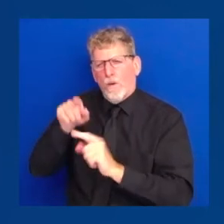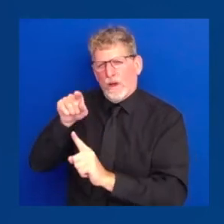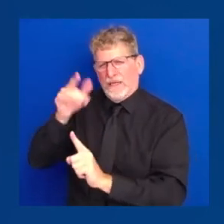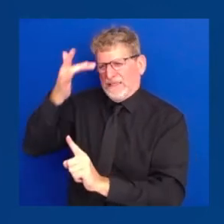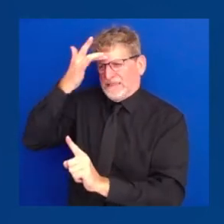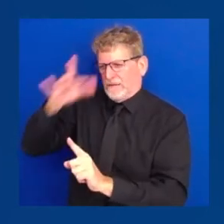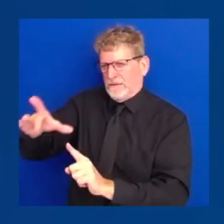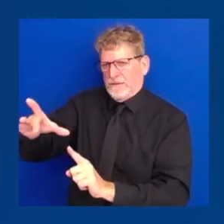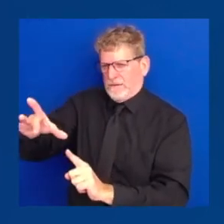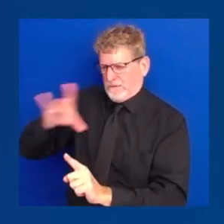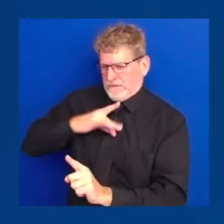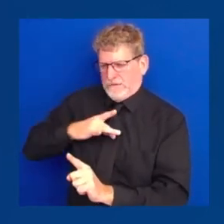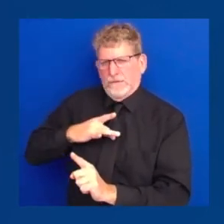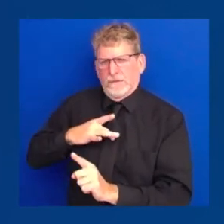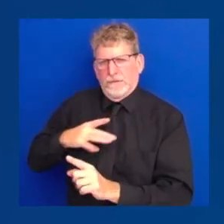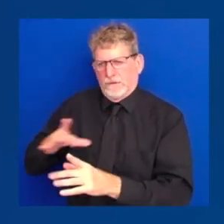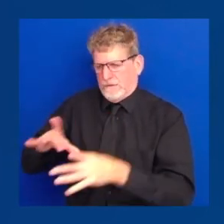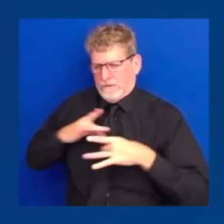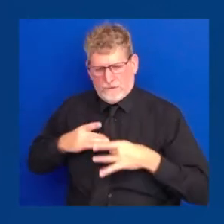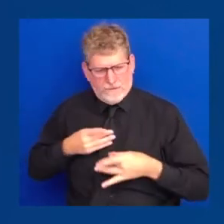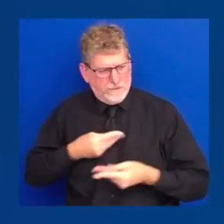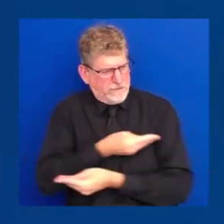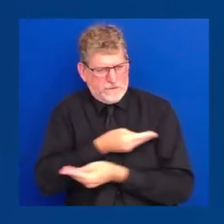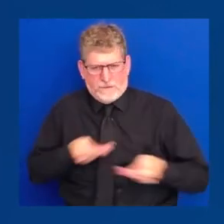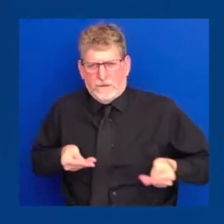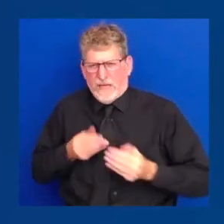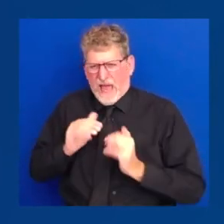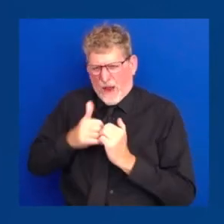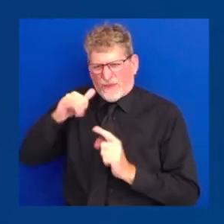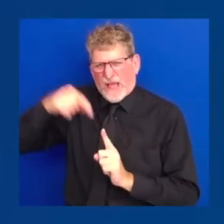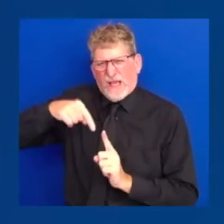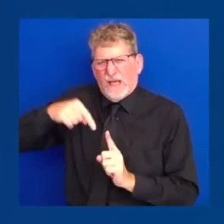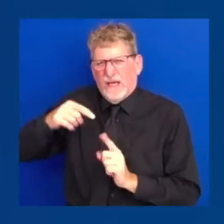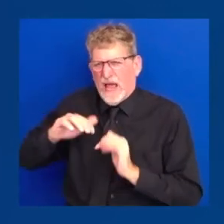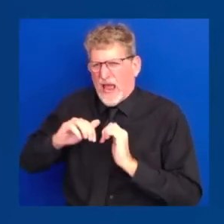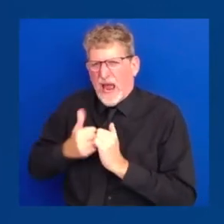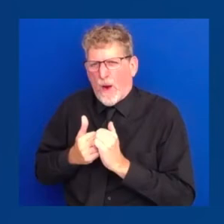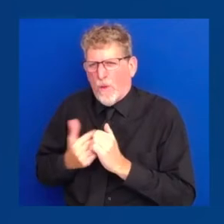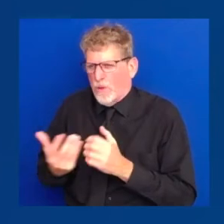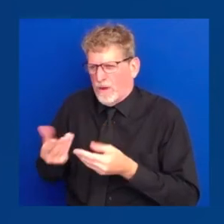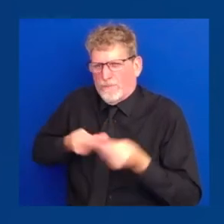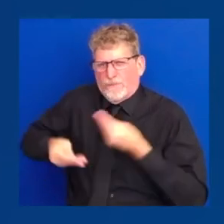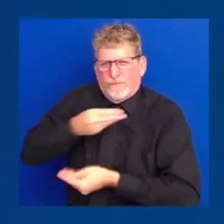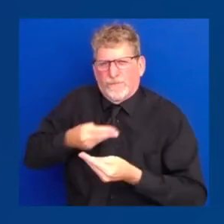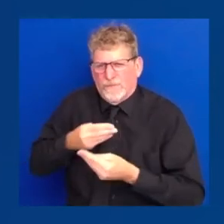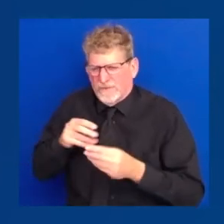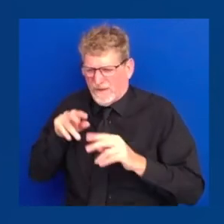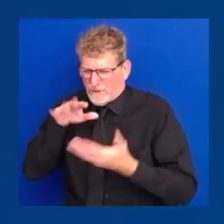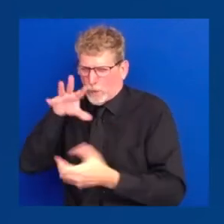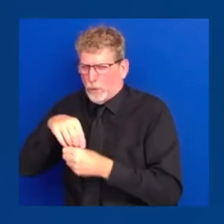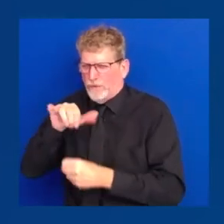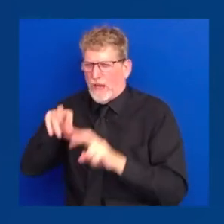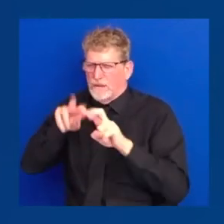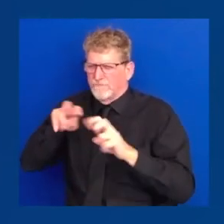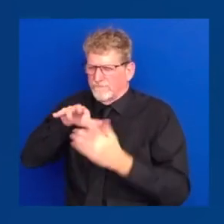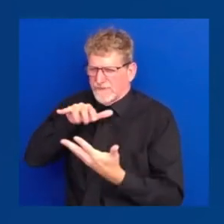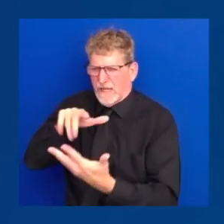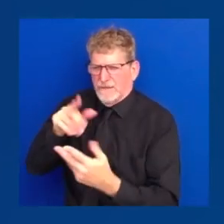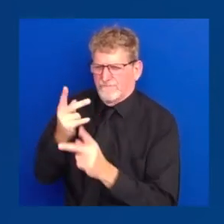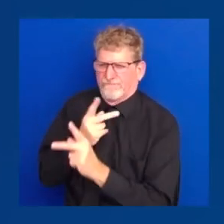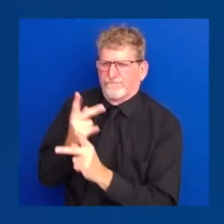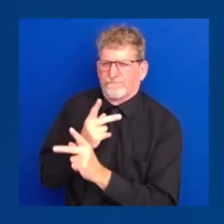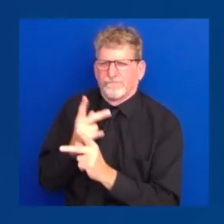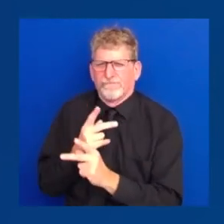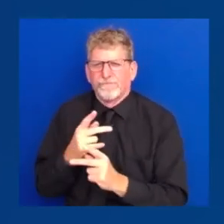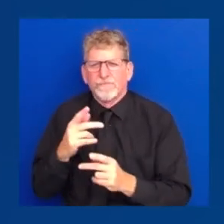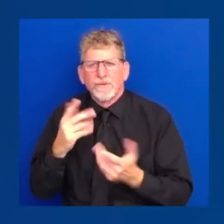travel corridors. So all of those go into our equations in terms of how much disease is out there, as well as the